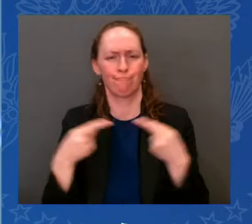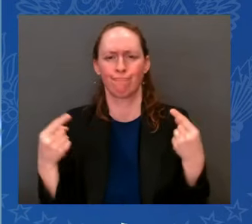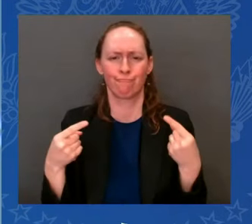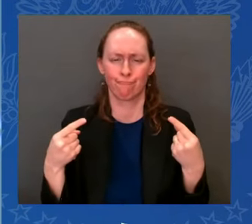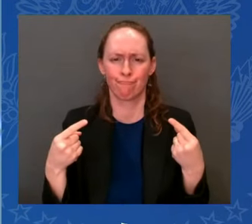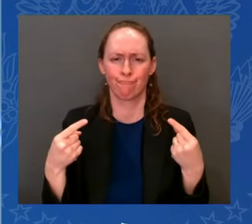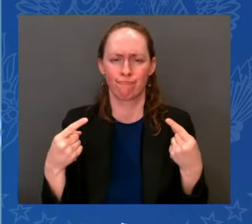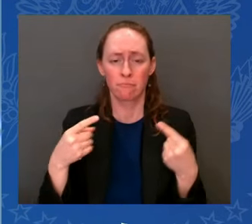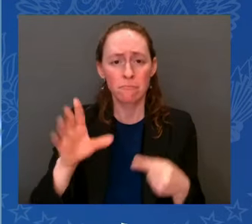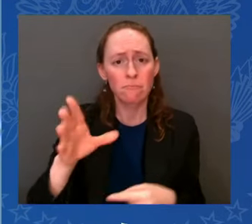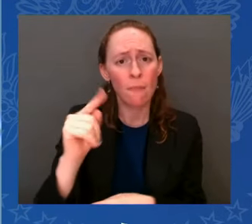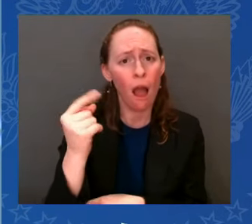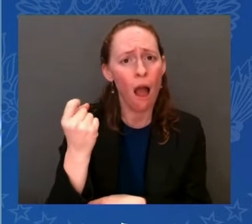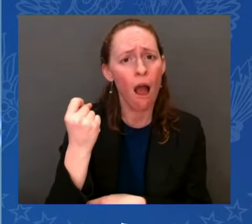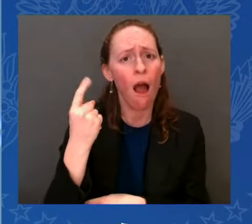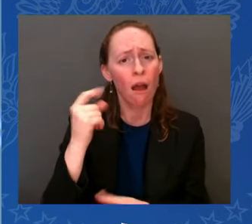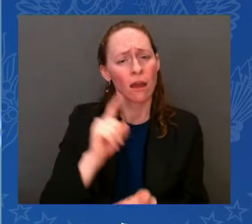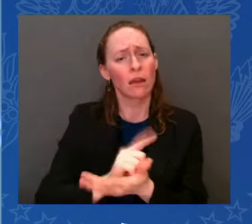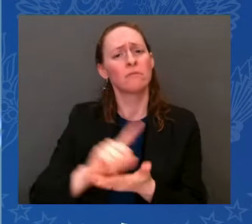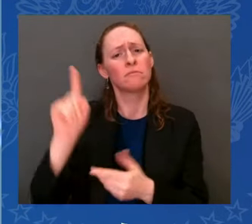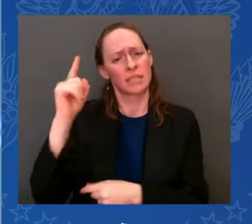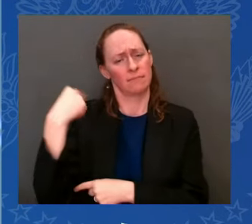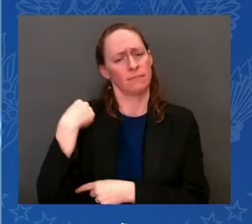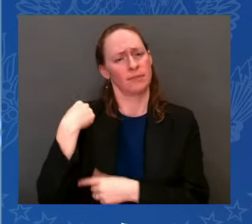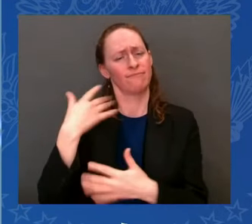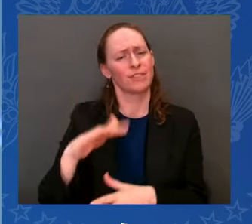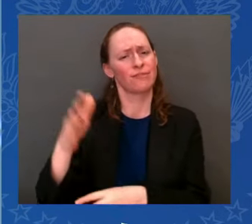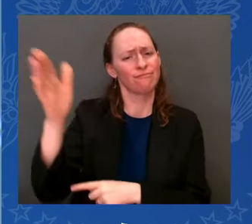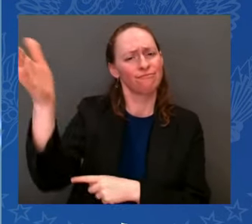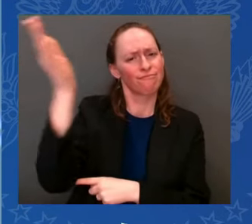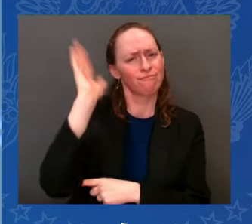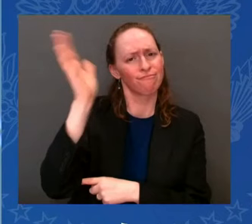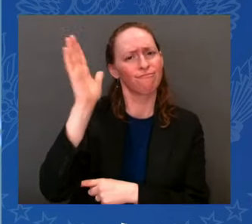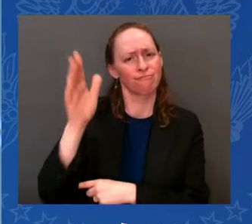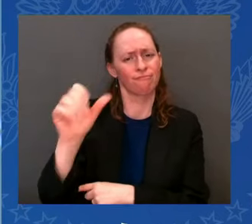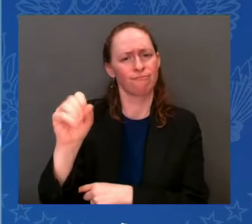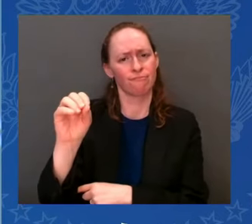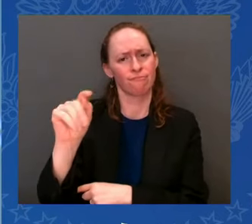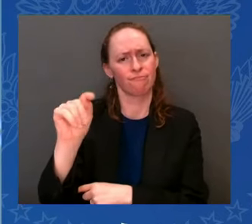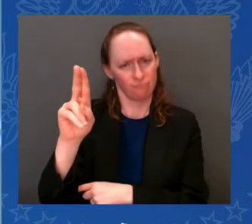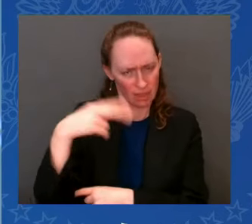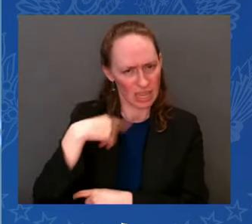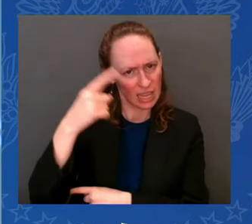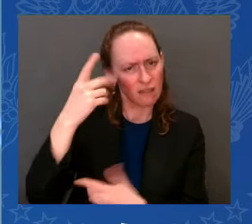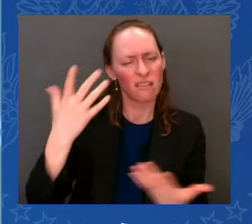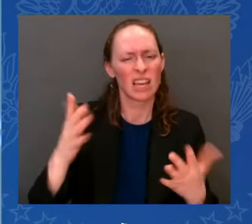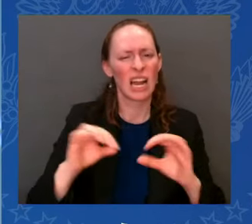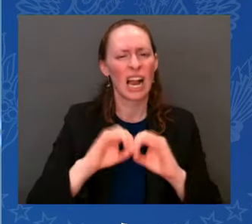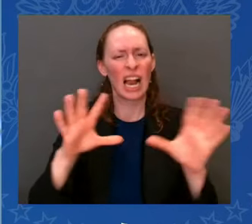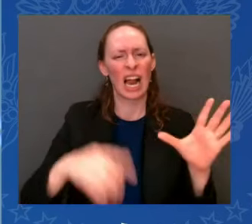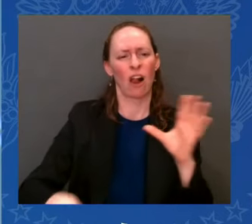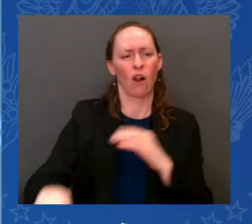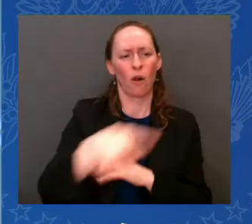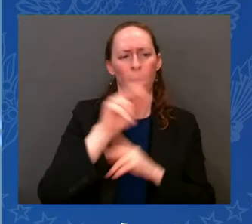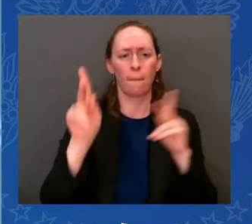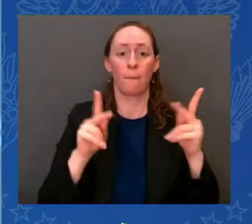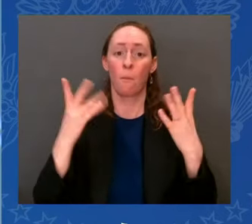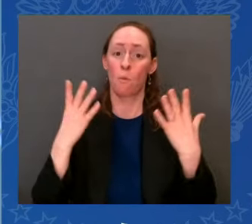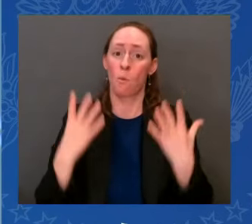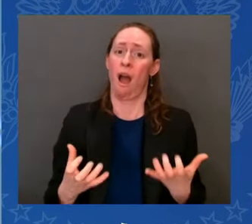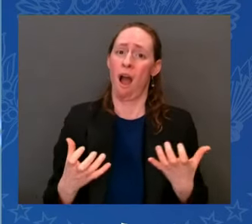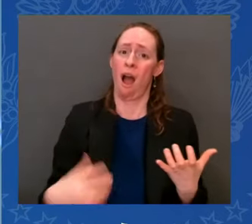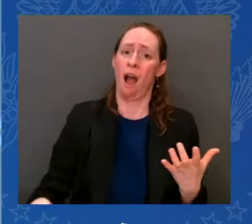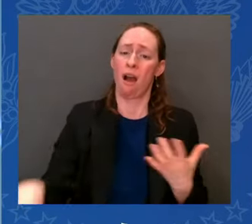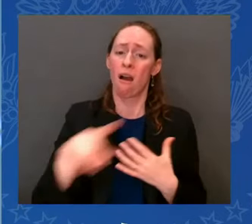clear message in this off-year election. Fighting for the sake of fighting gets us nowhere. We're here to get things